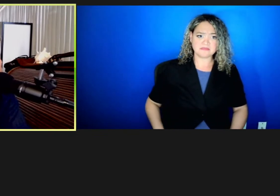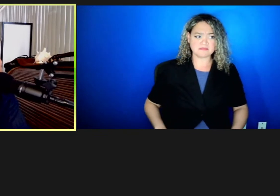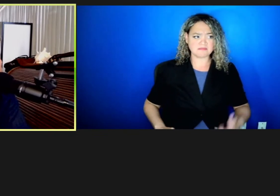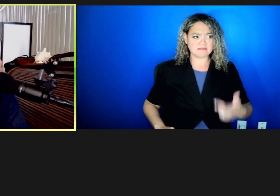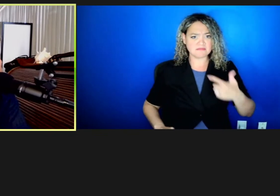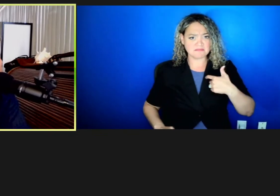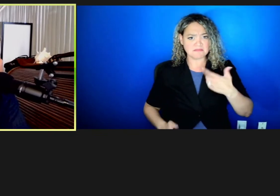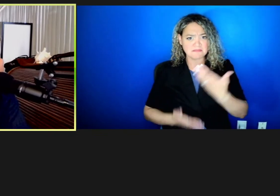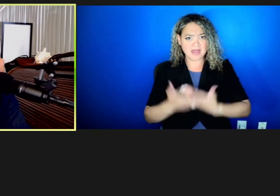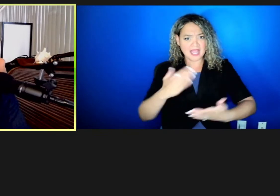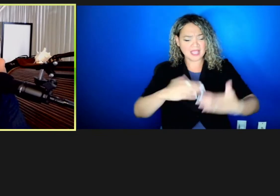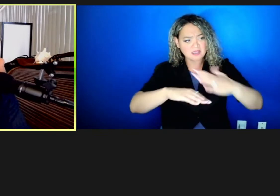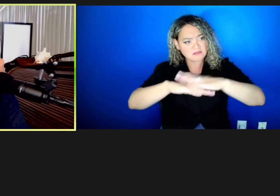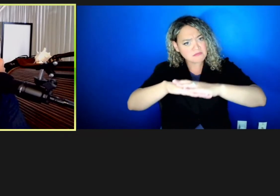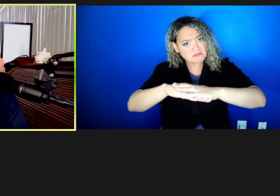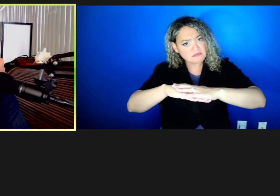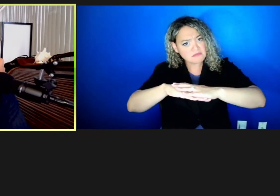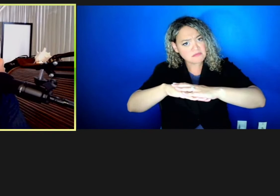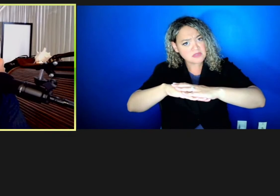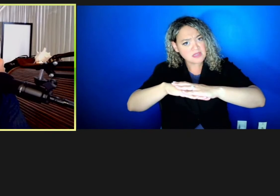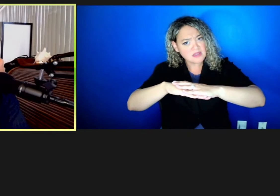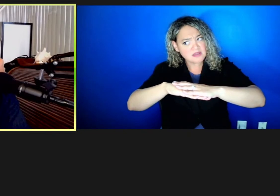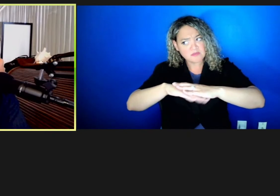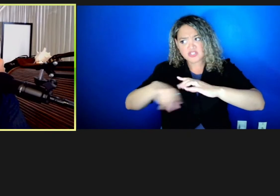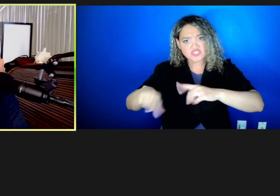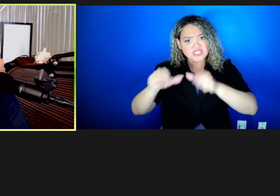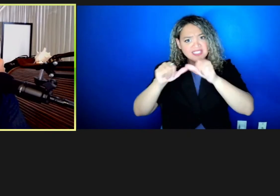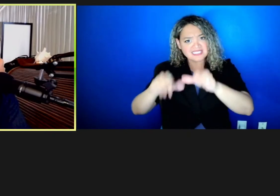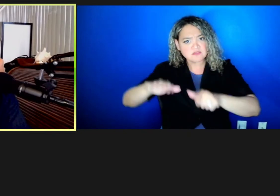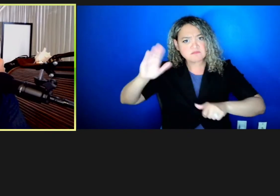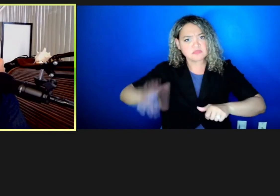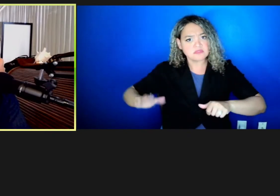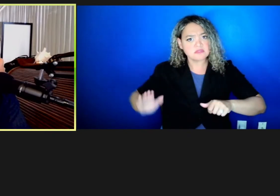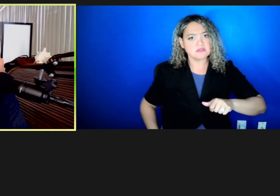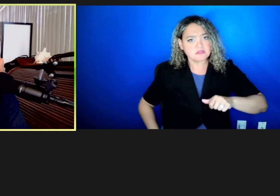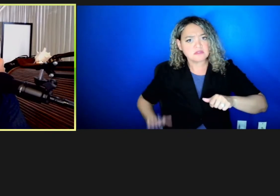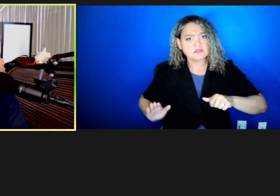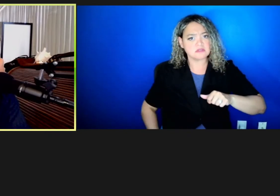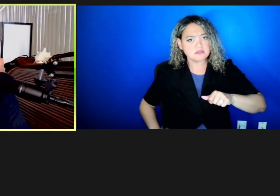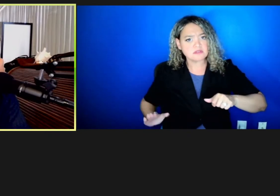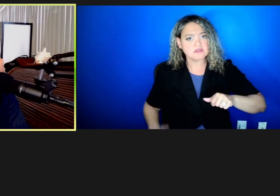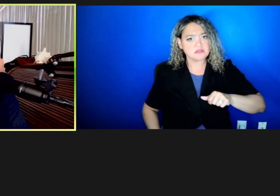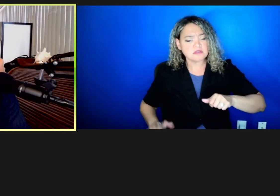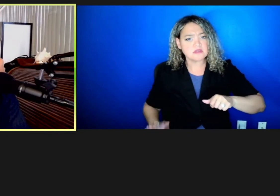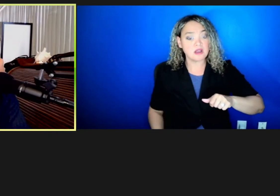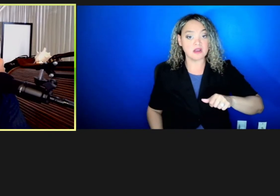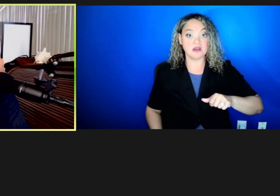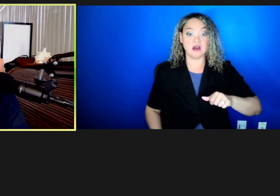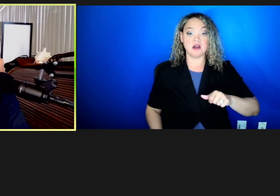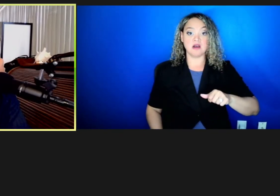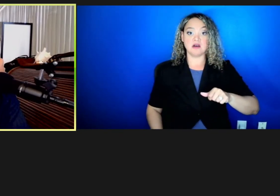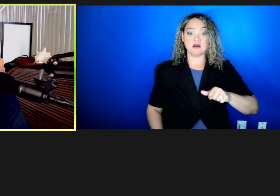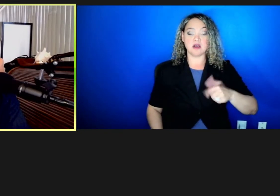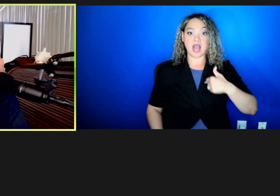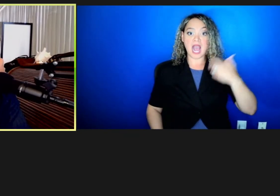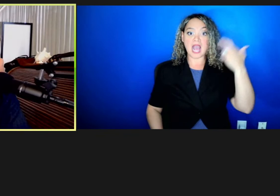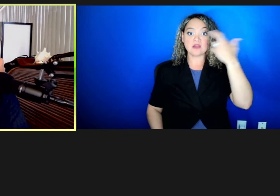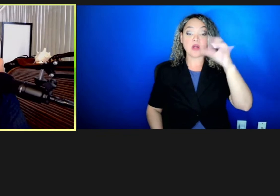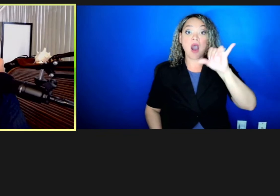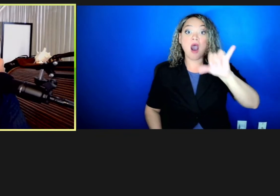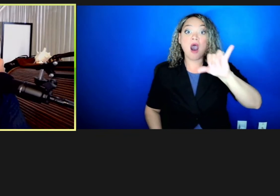hand, although her hand continuously hit her thigh. Then with a shock I realized that Jean